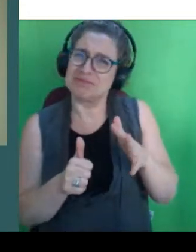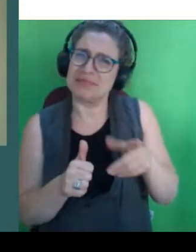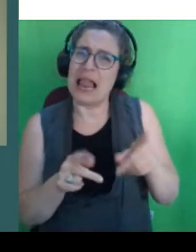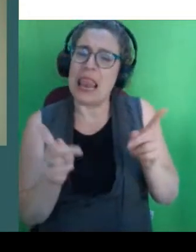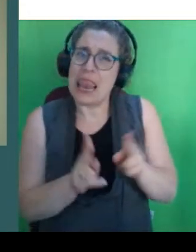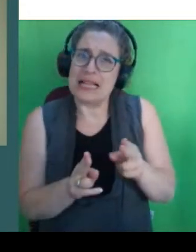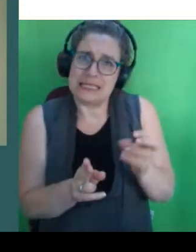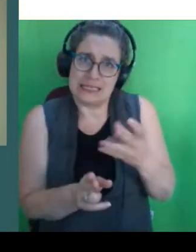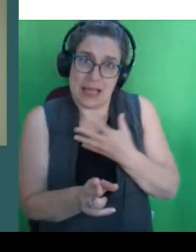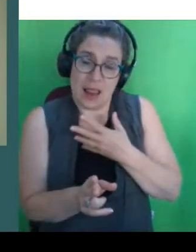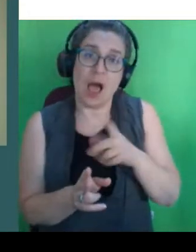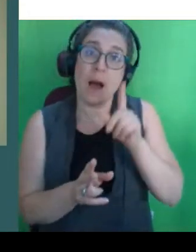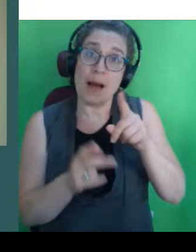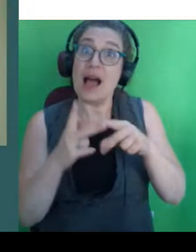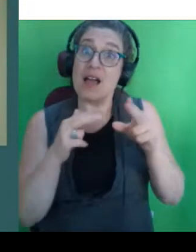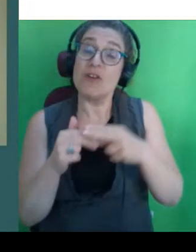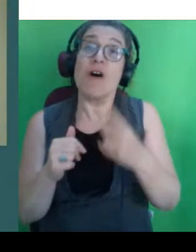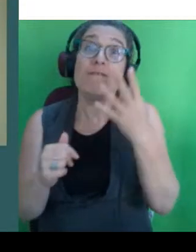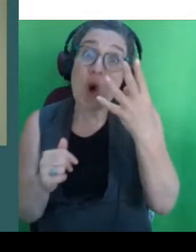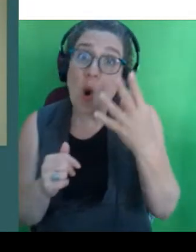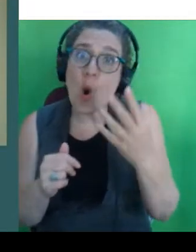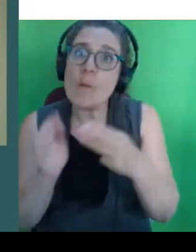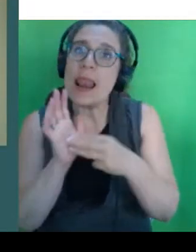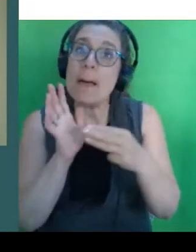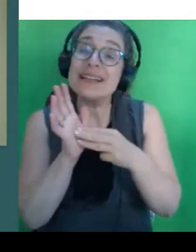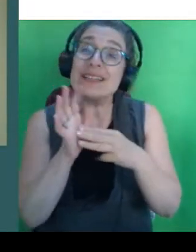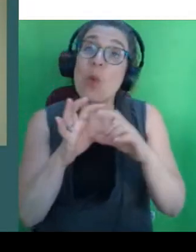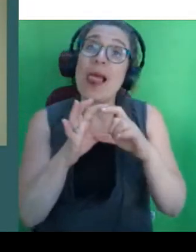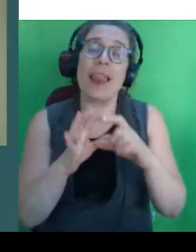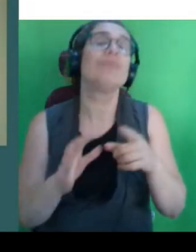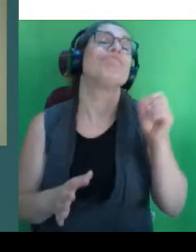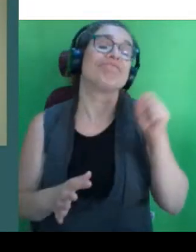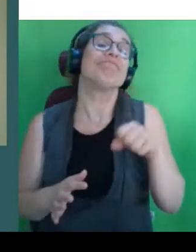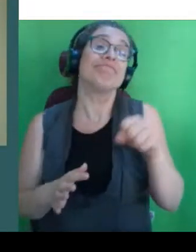a 4 millimeter wheel, which would be, it might be there, it might not be there.